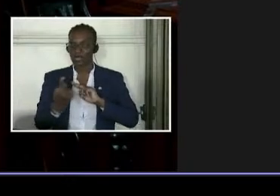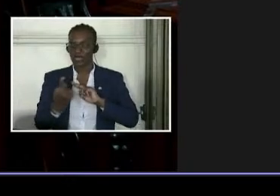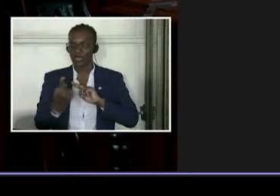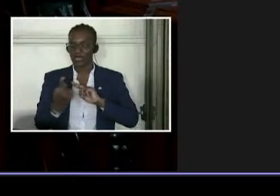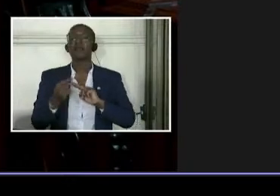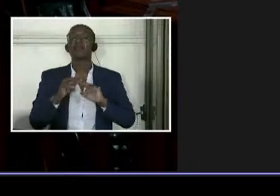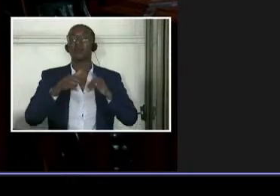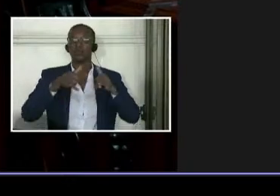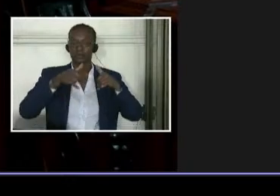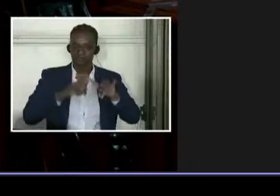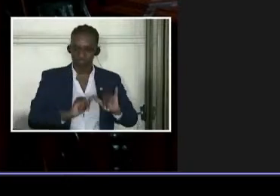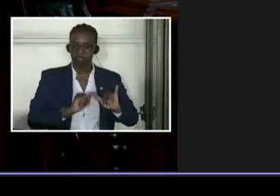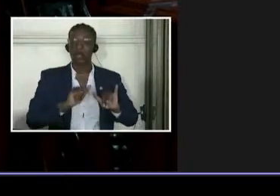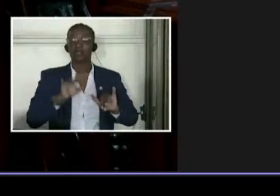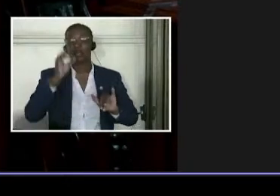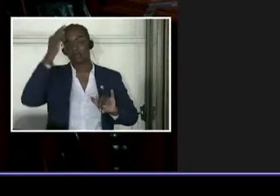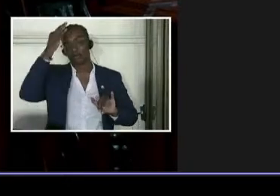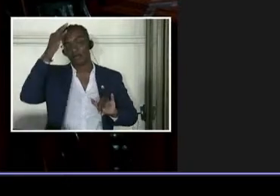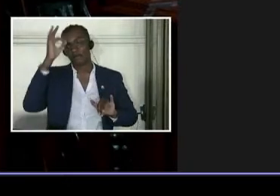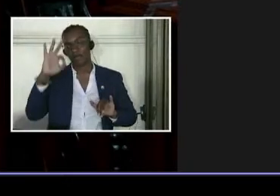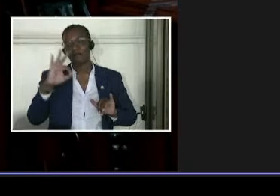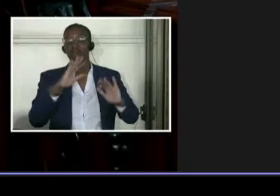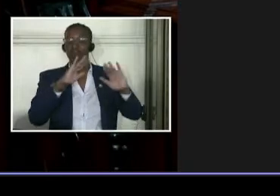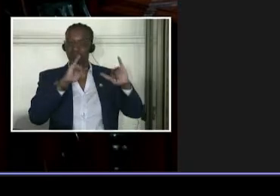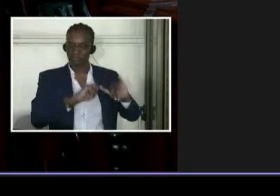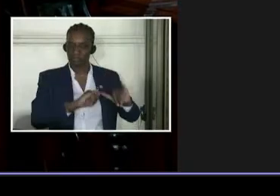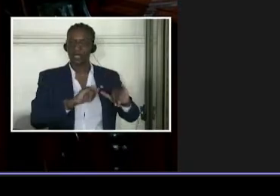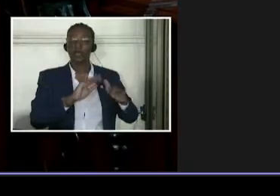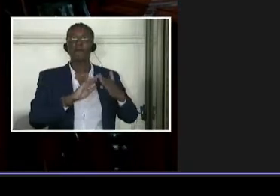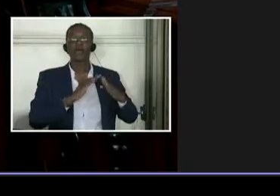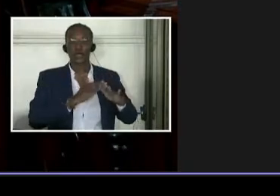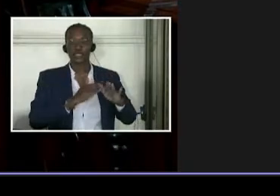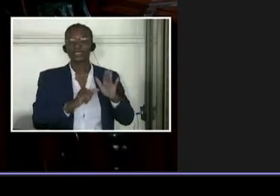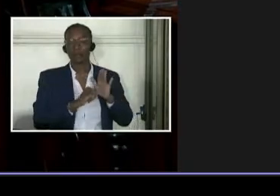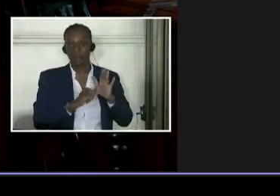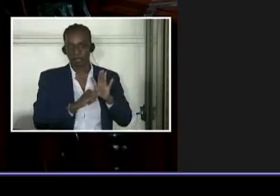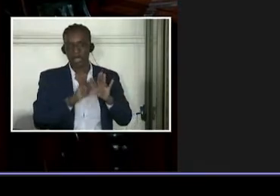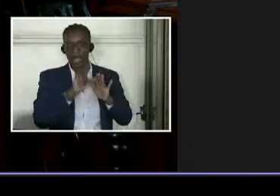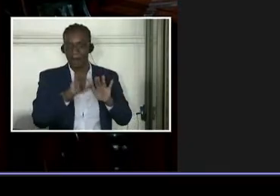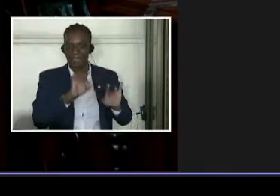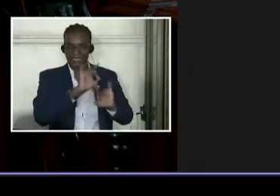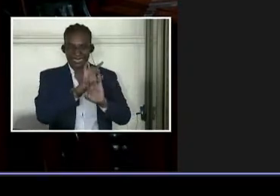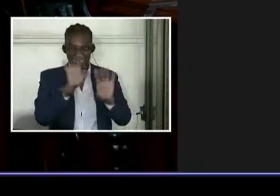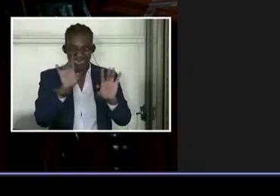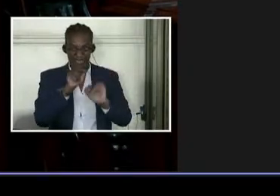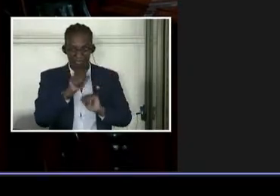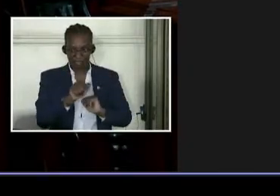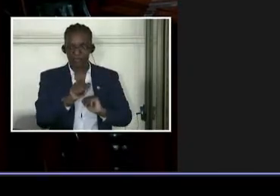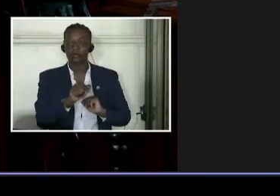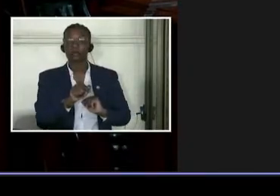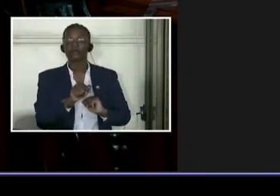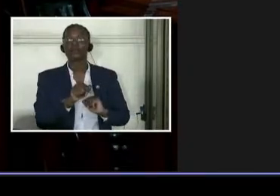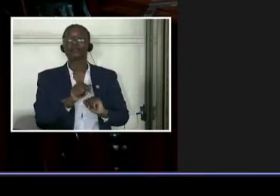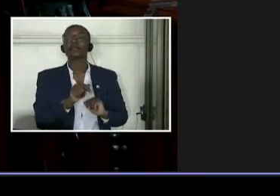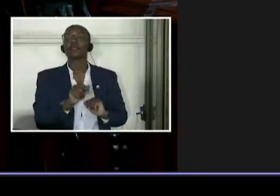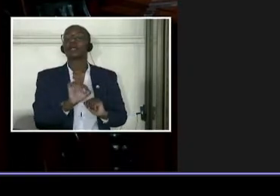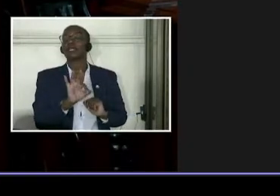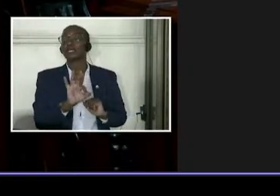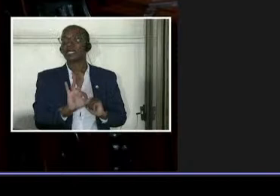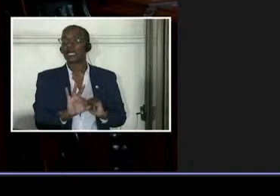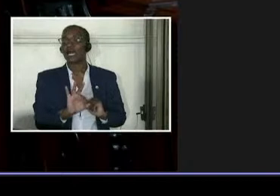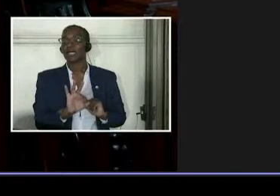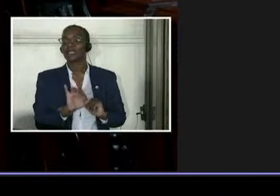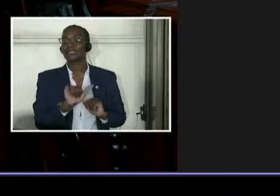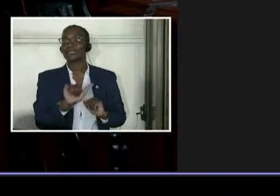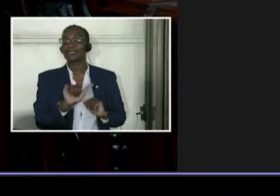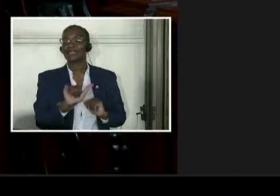individuals. They will remain the property of government, because it's very, very important. I must clear that one up. There are